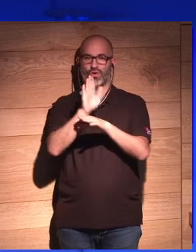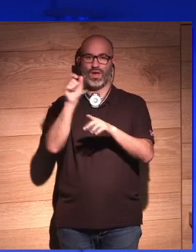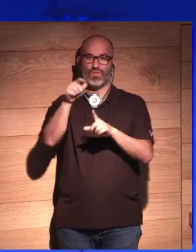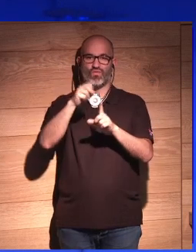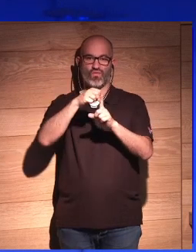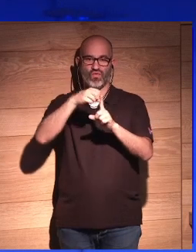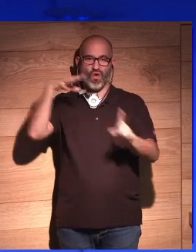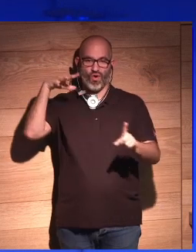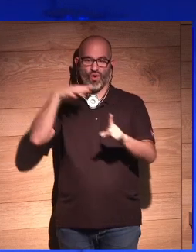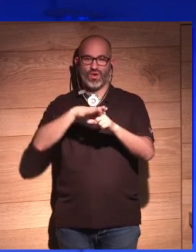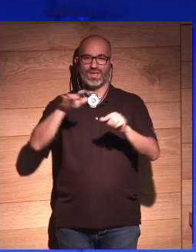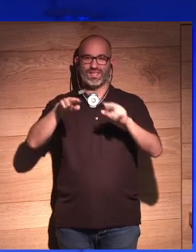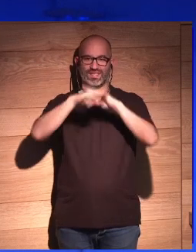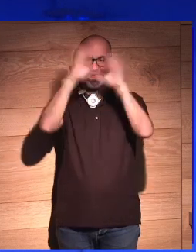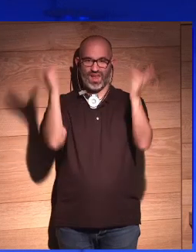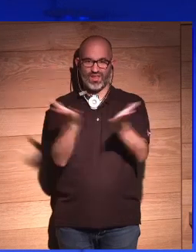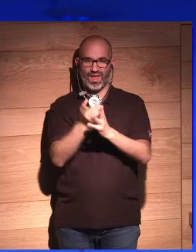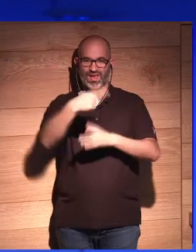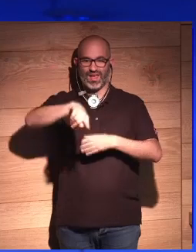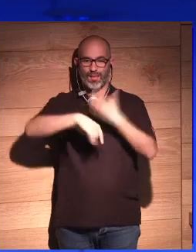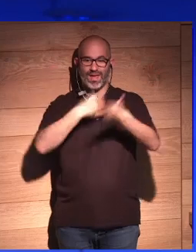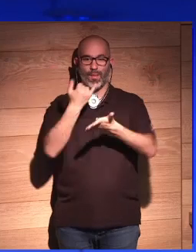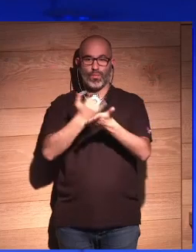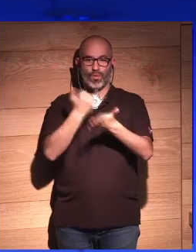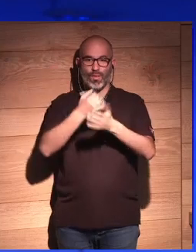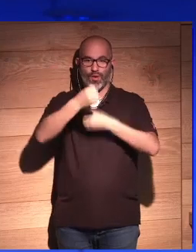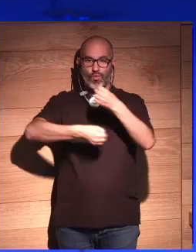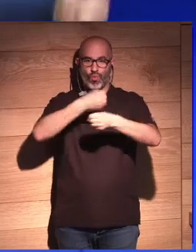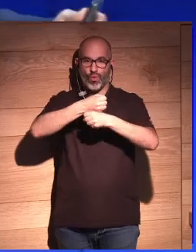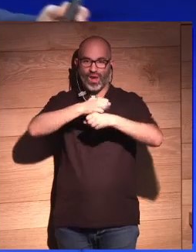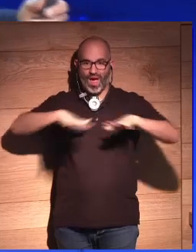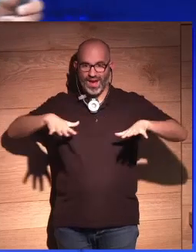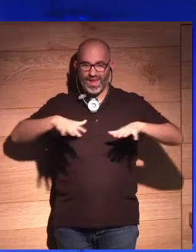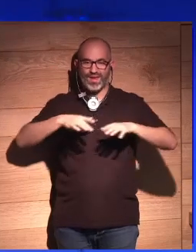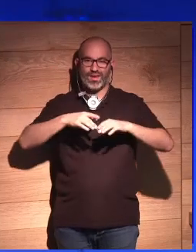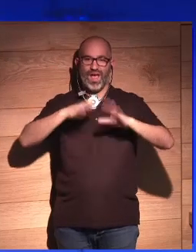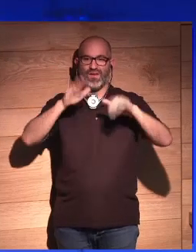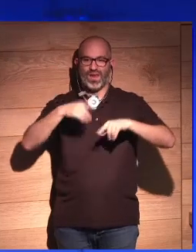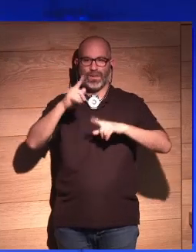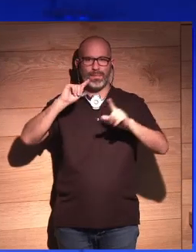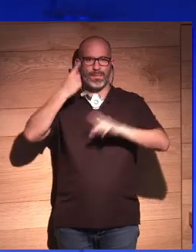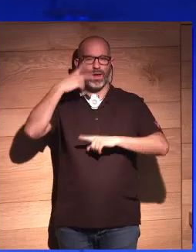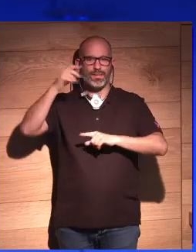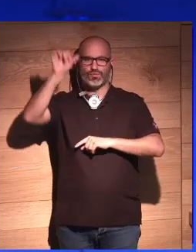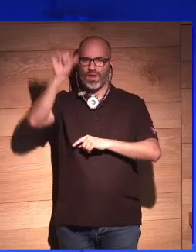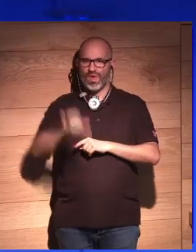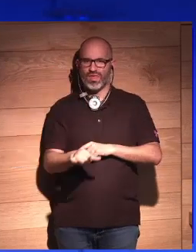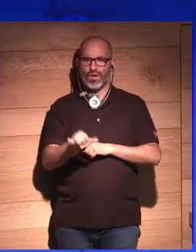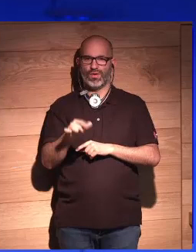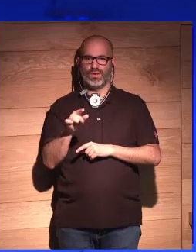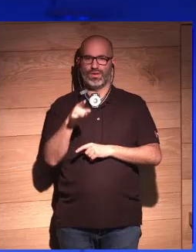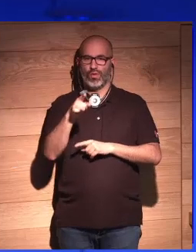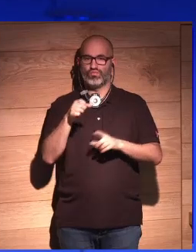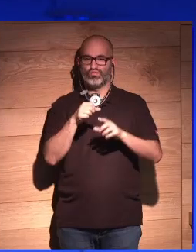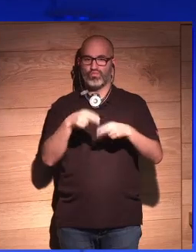testing. And it was also the first VR to show in a group setting, so it's like 100 people watched it at the same time. And it also won